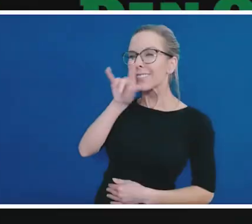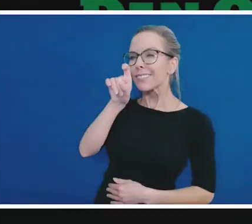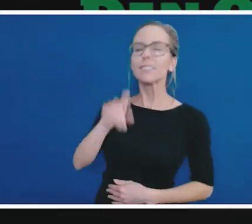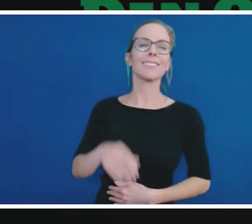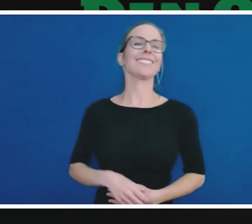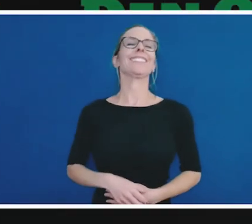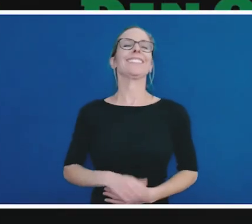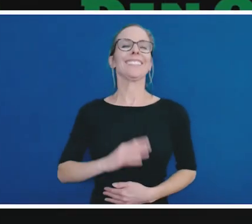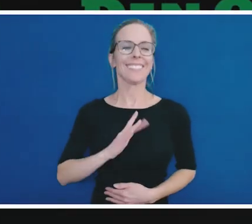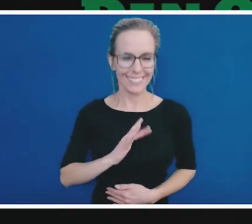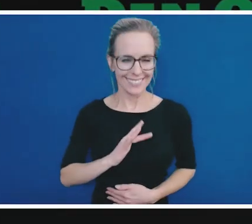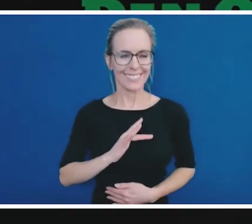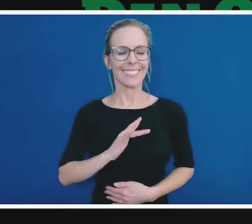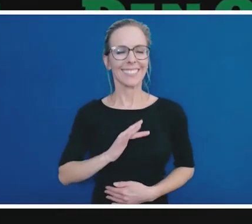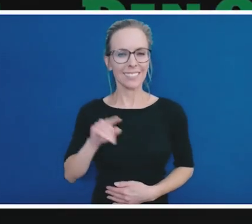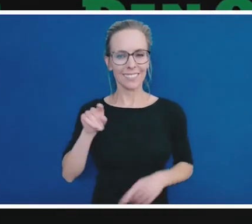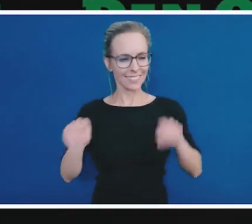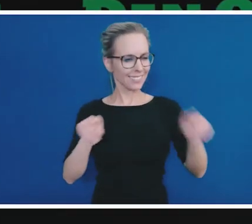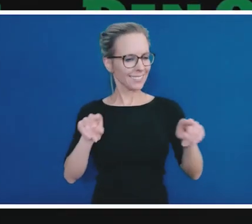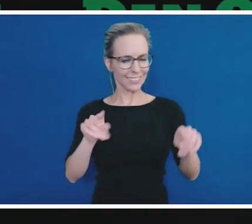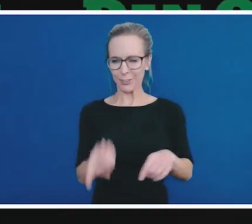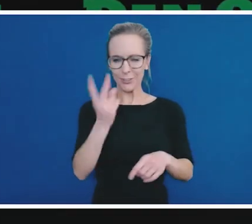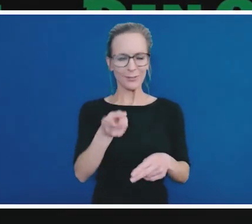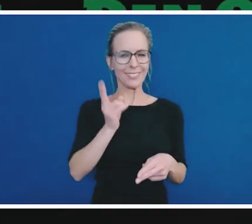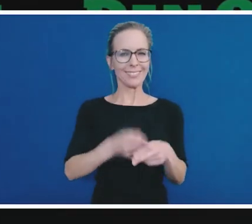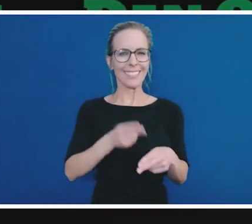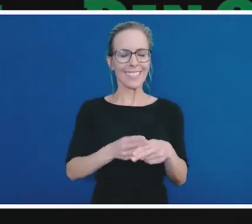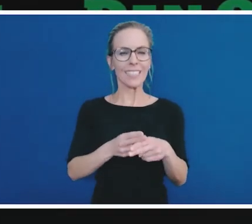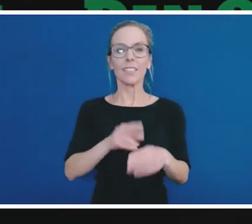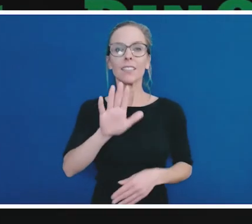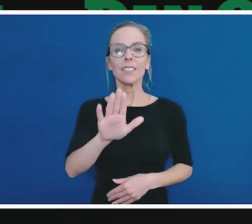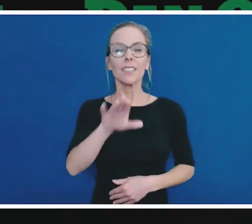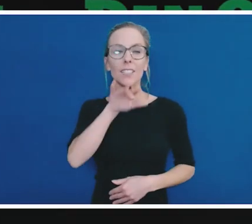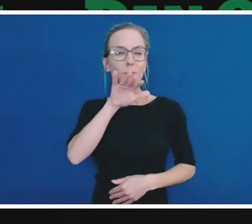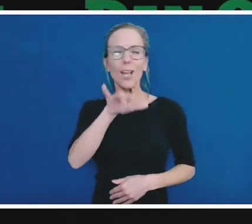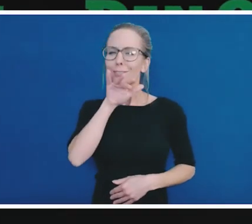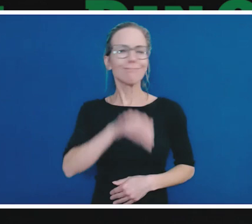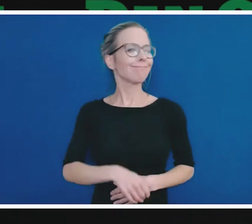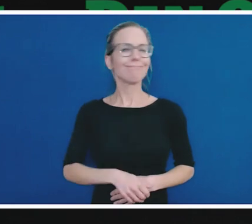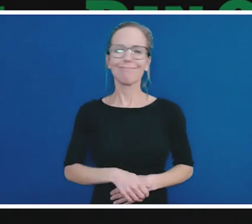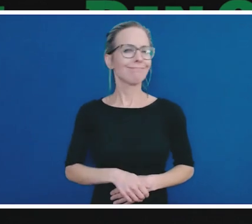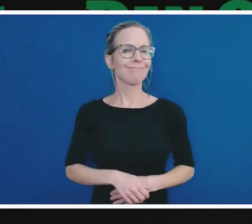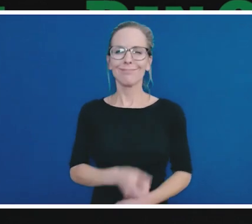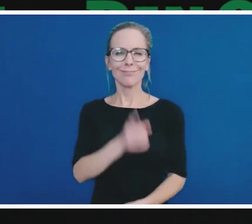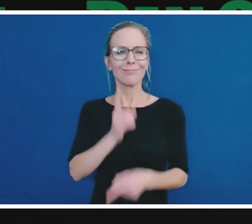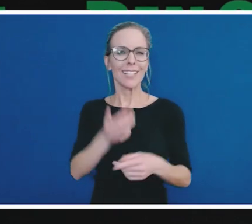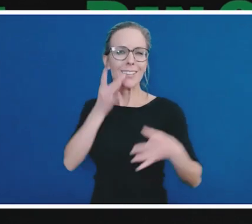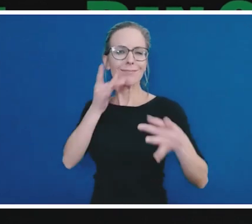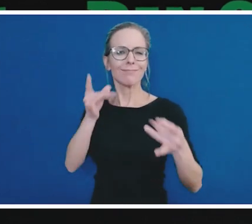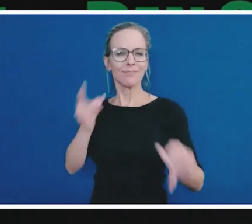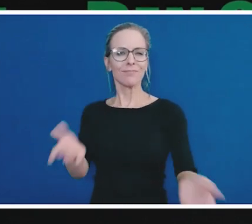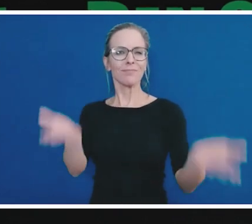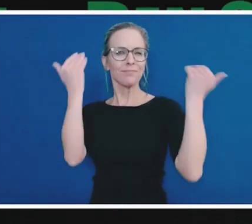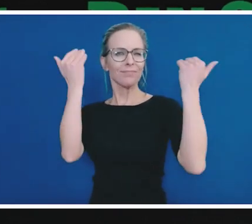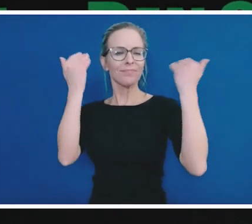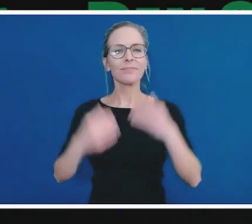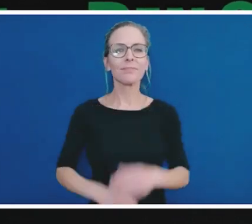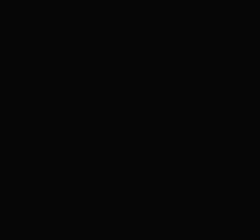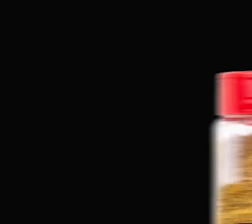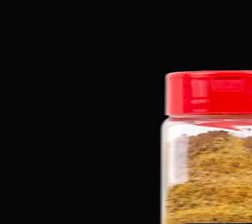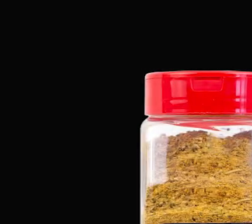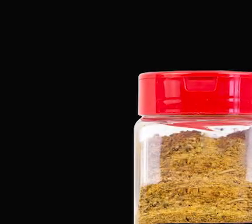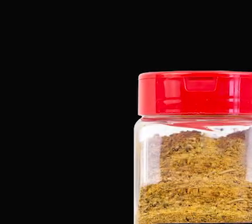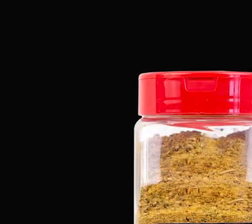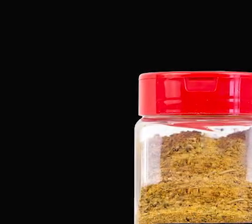spicy? Great question. There's 2 toothpicks in the house. Dan-O's is not super hot. It's just right. Yum, yum, get you some.